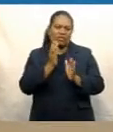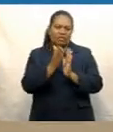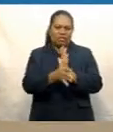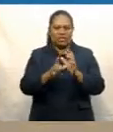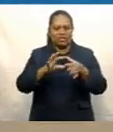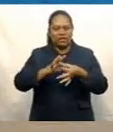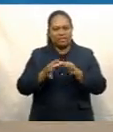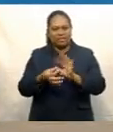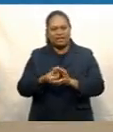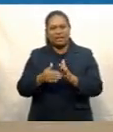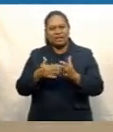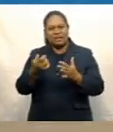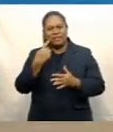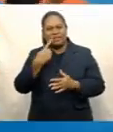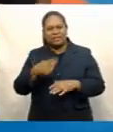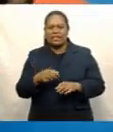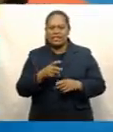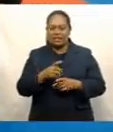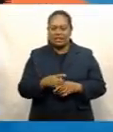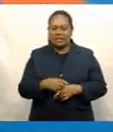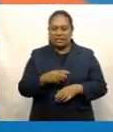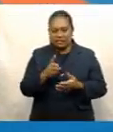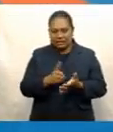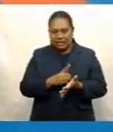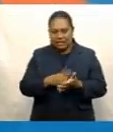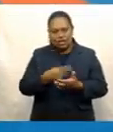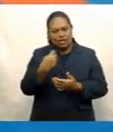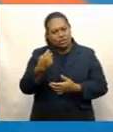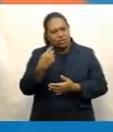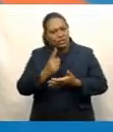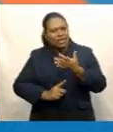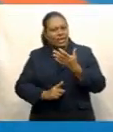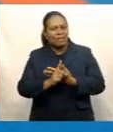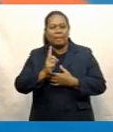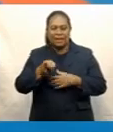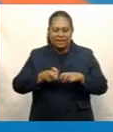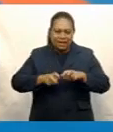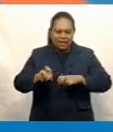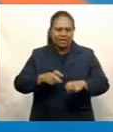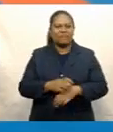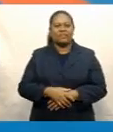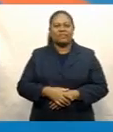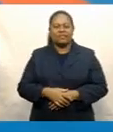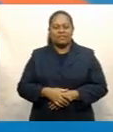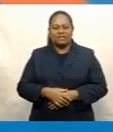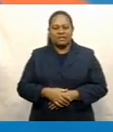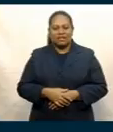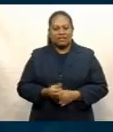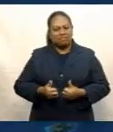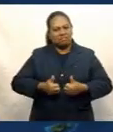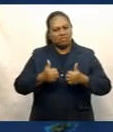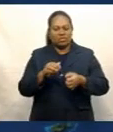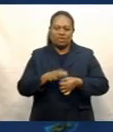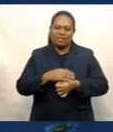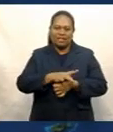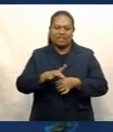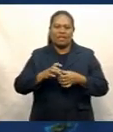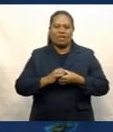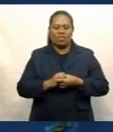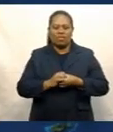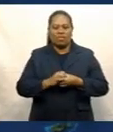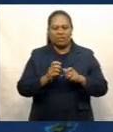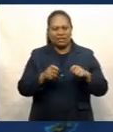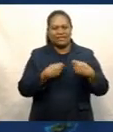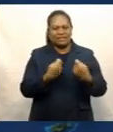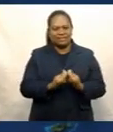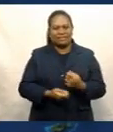as the competition date draws nearer, the remaining athletes are determined to make the final Team Fiji squad. I really take my hat off to